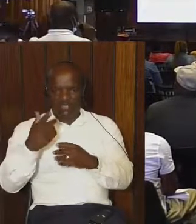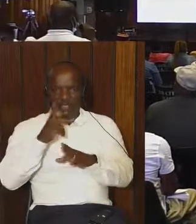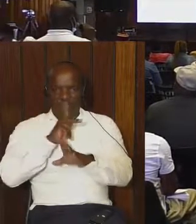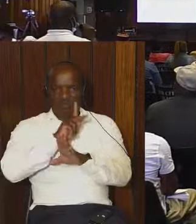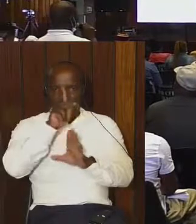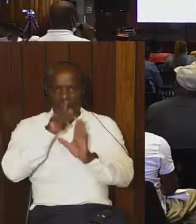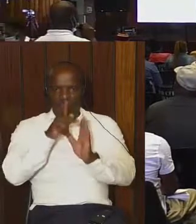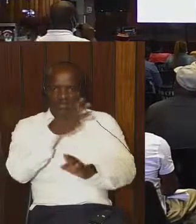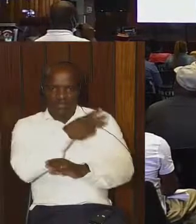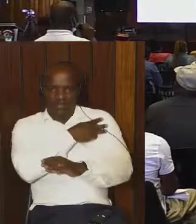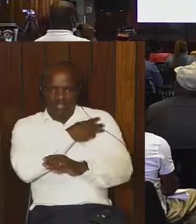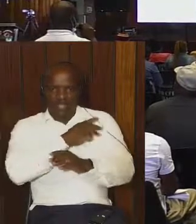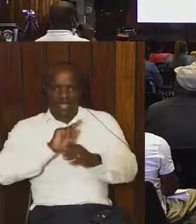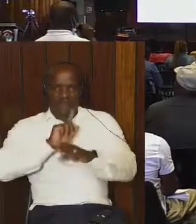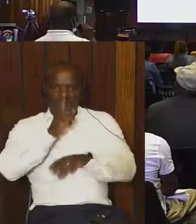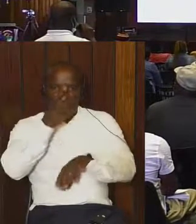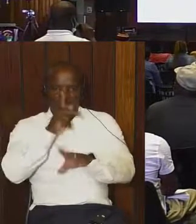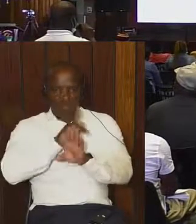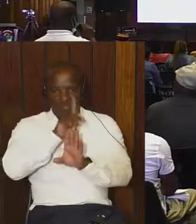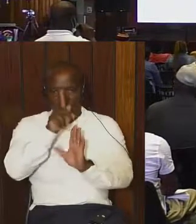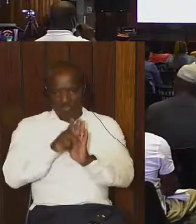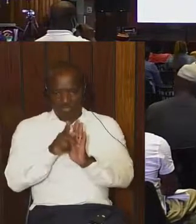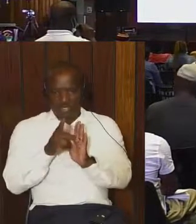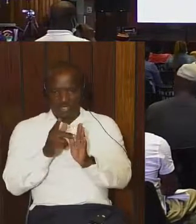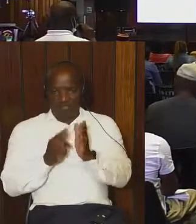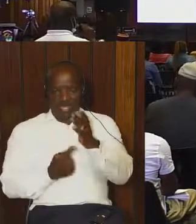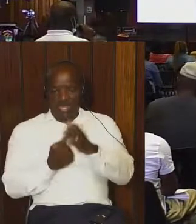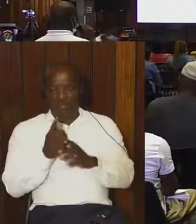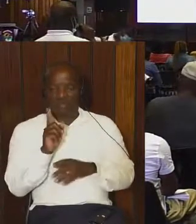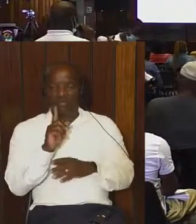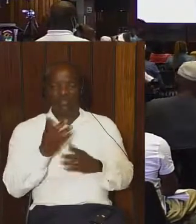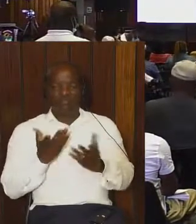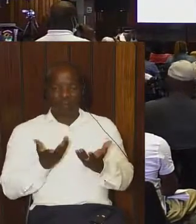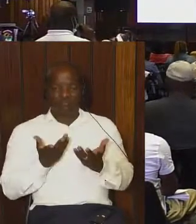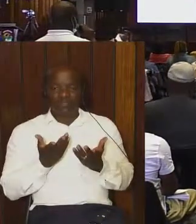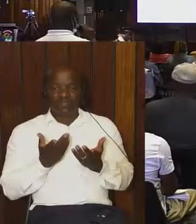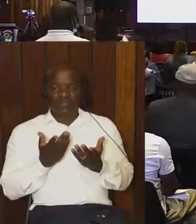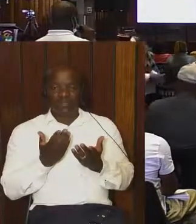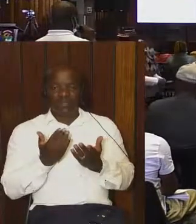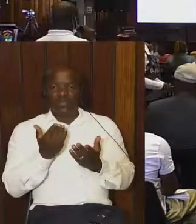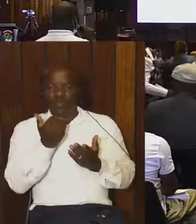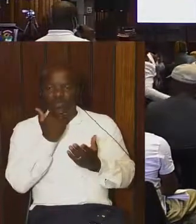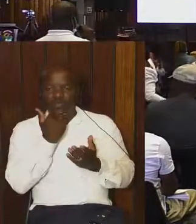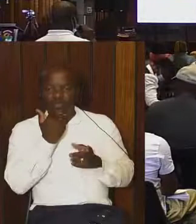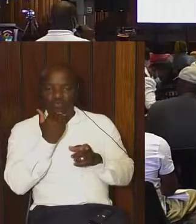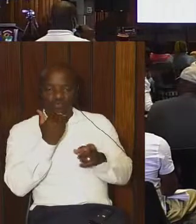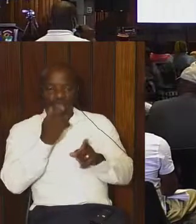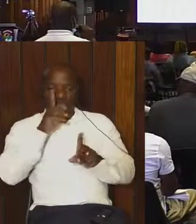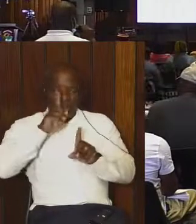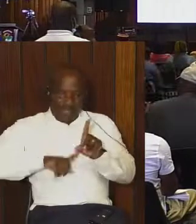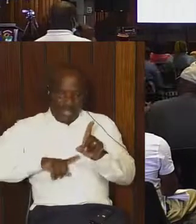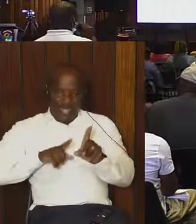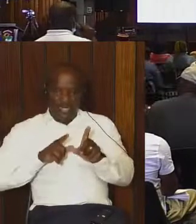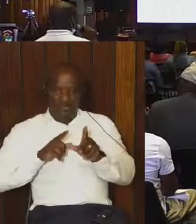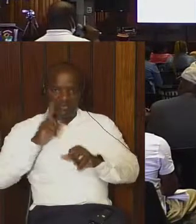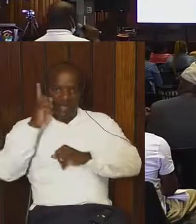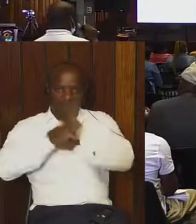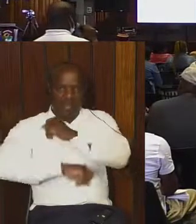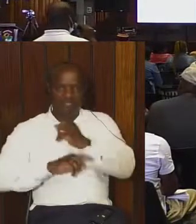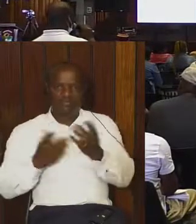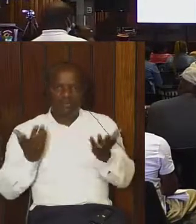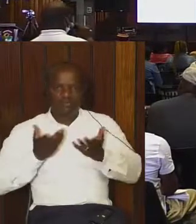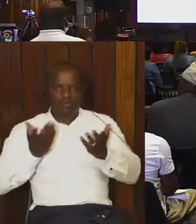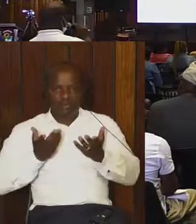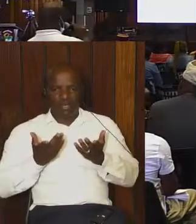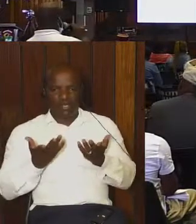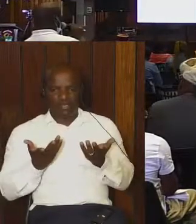happened to the first project? Where are the consequence management? What happened to those who were supposed to do what you are supposed to do? What